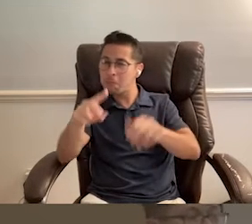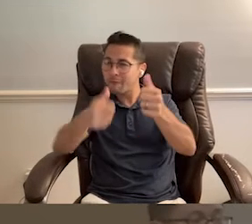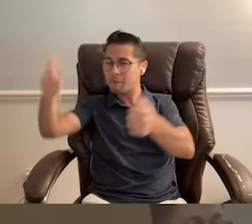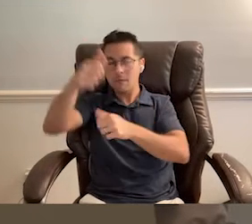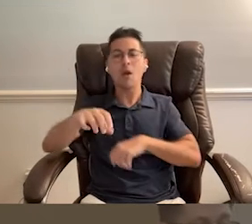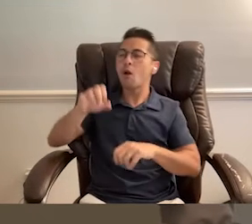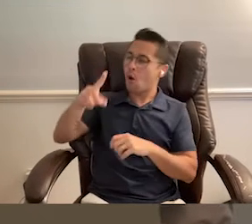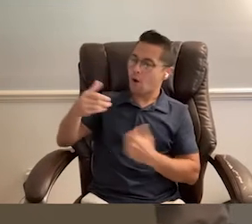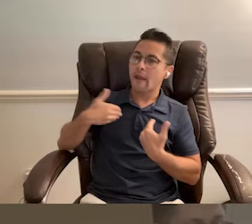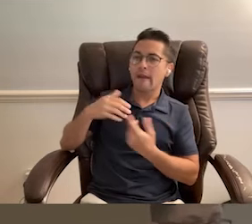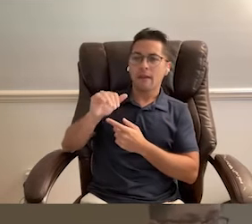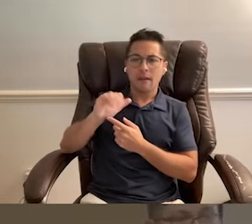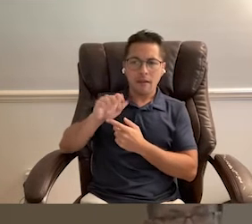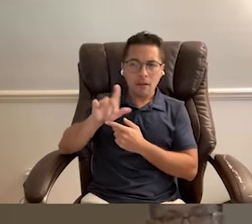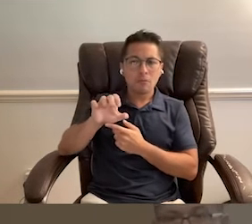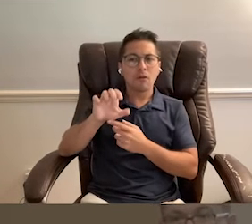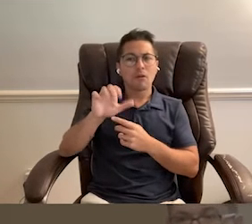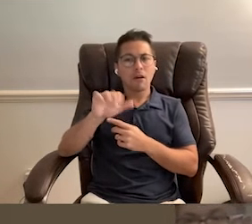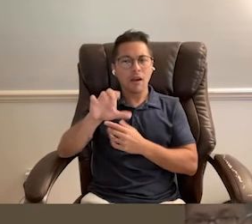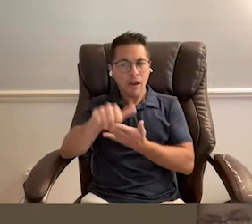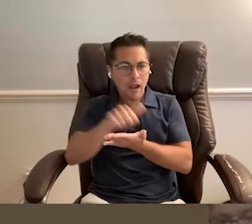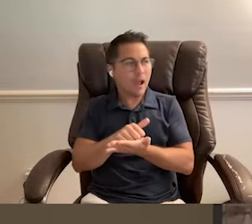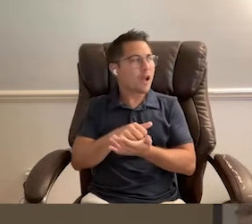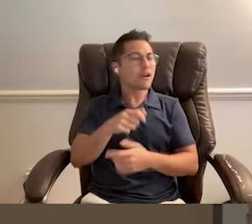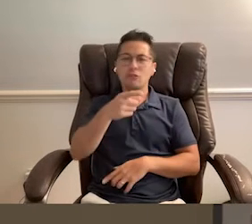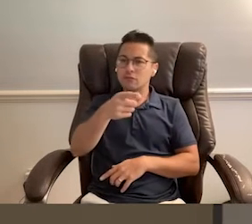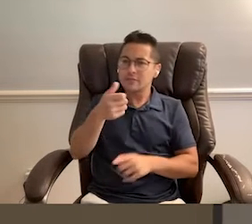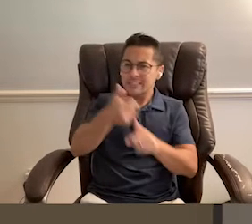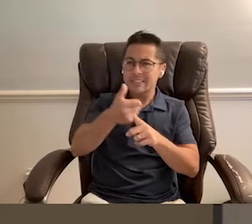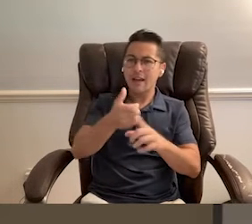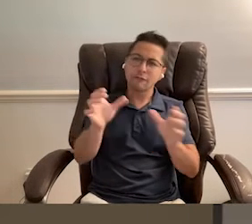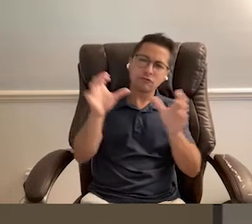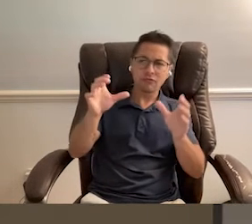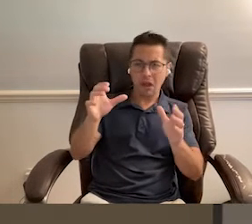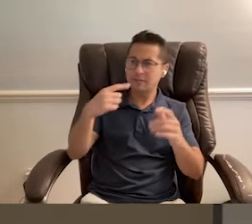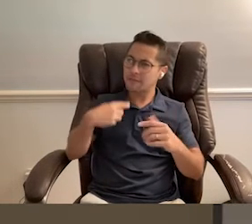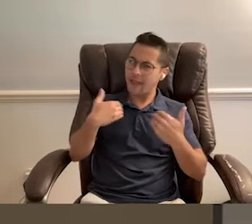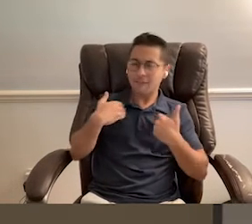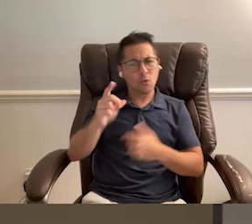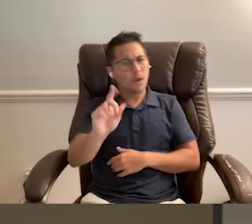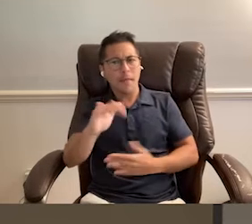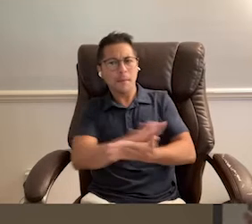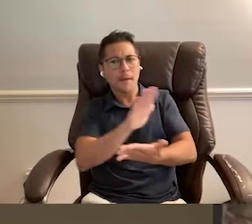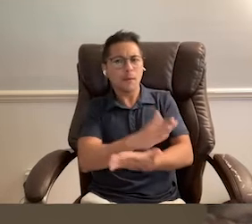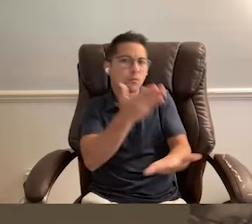you're self-certifying, you meet this requirement, where is that diagnosis? So if the IRS comes looking, you would have to prove